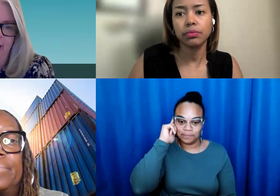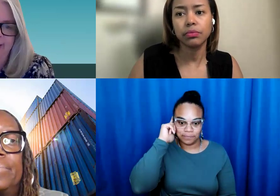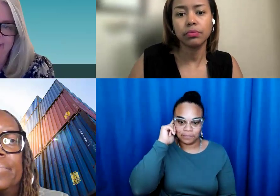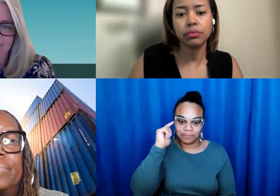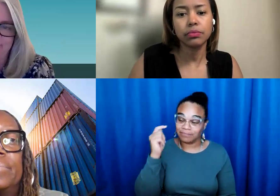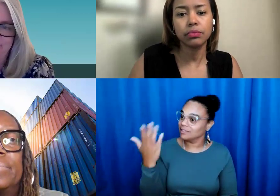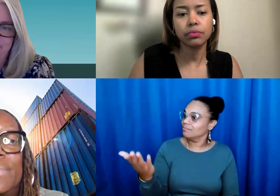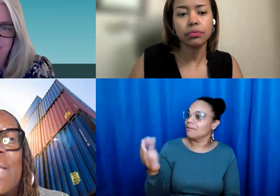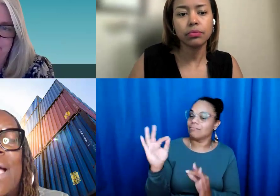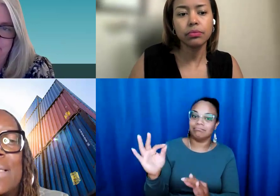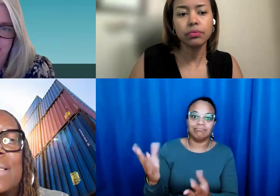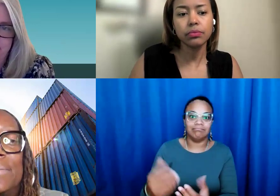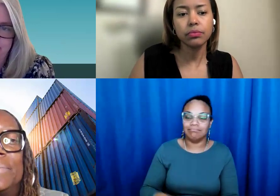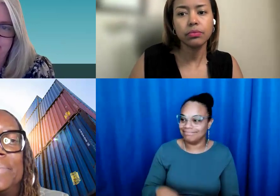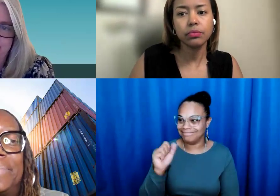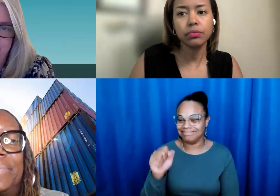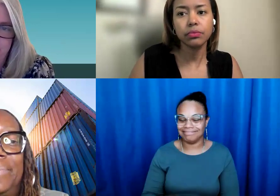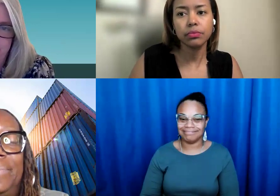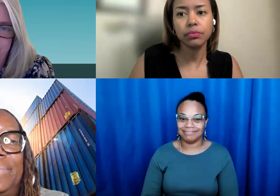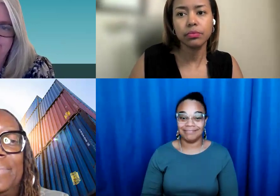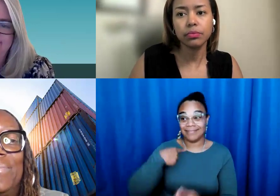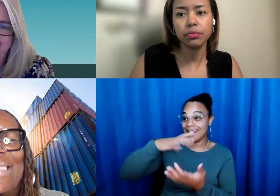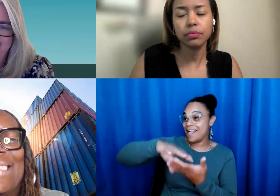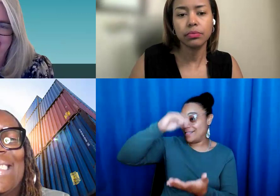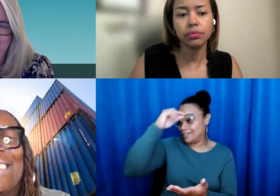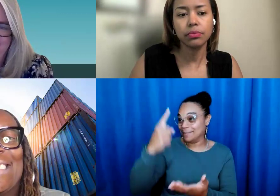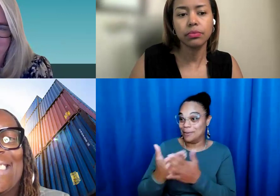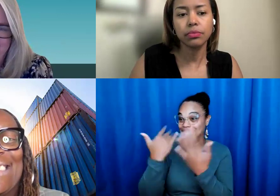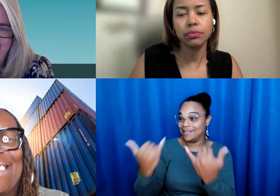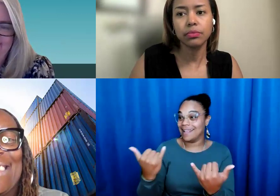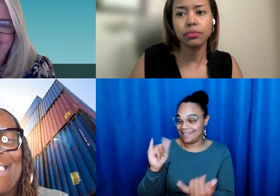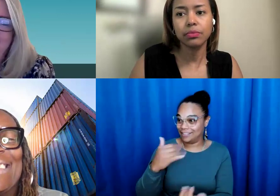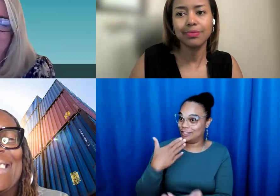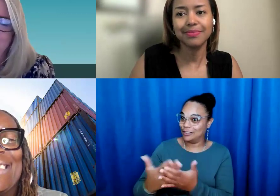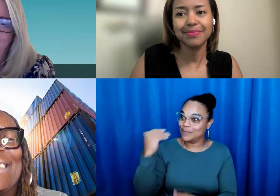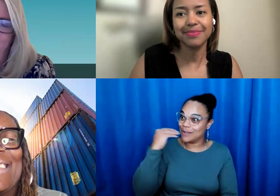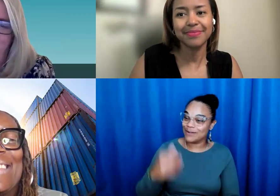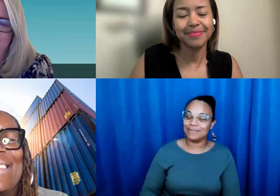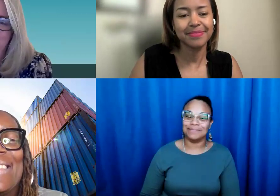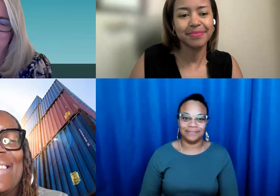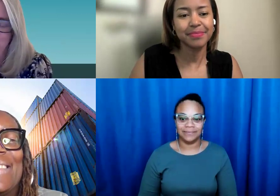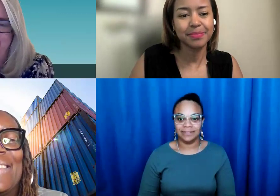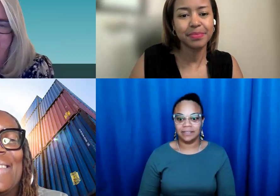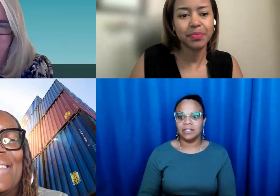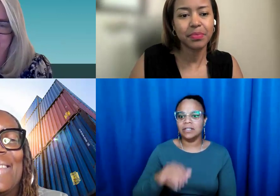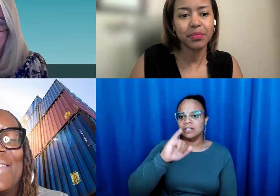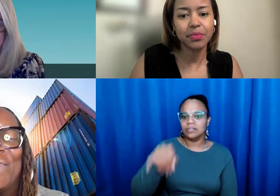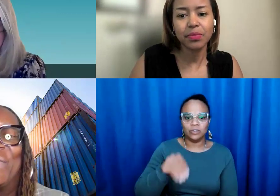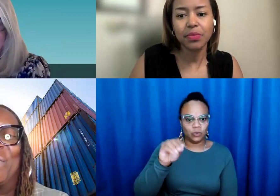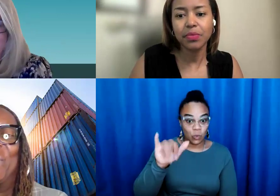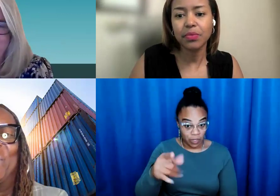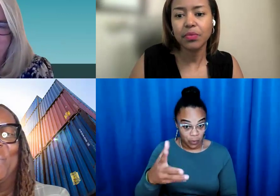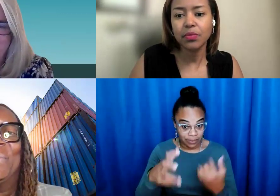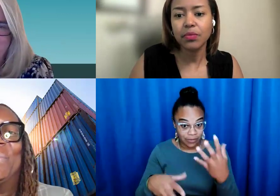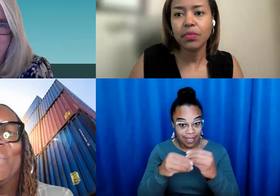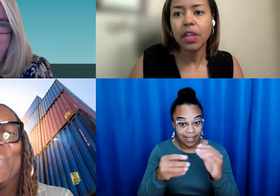Well, there you go. Yes. I learned something today. That's good to know. And Joy, I see you wanted to add something.